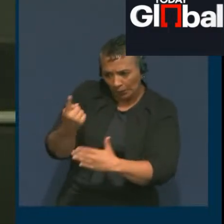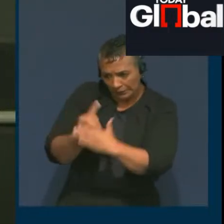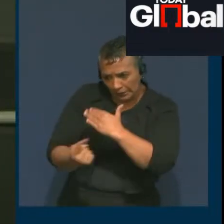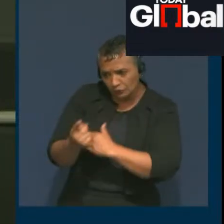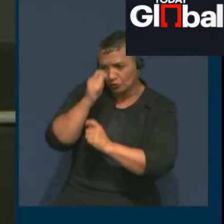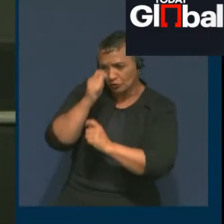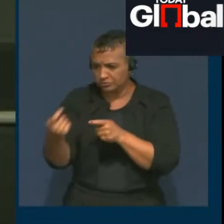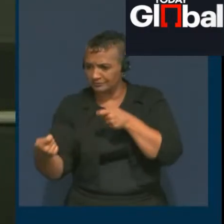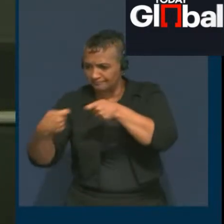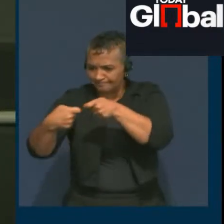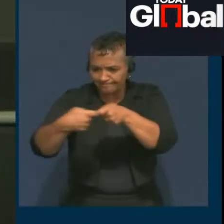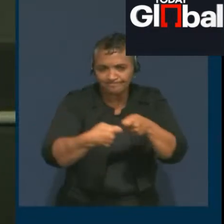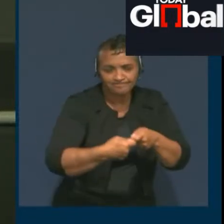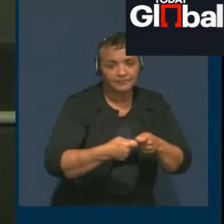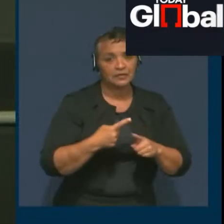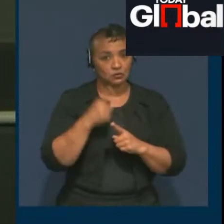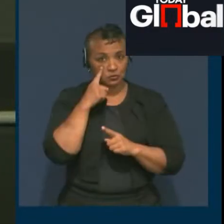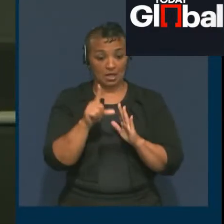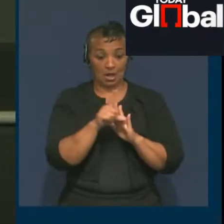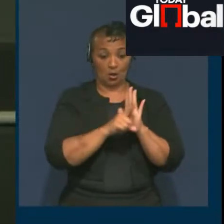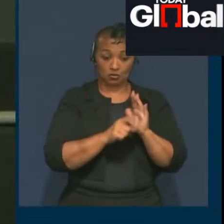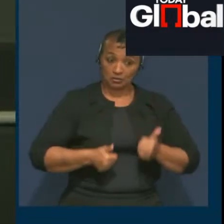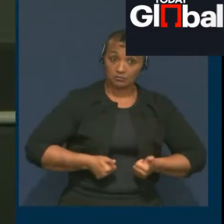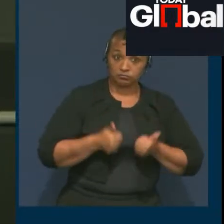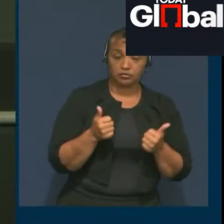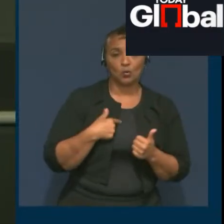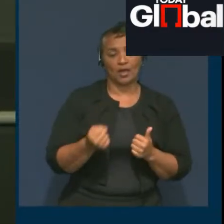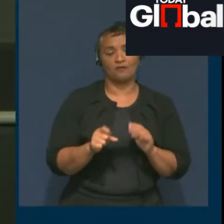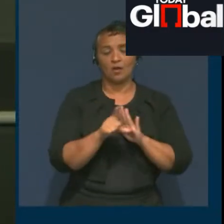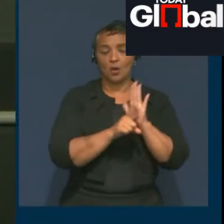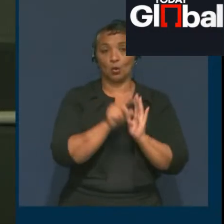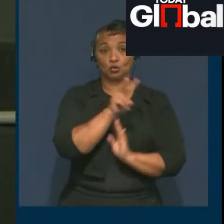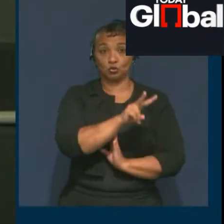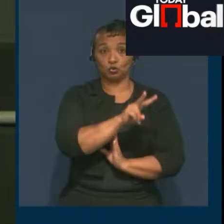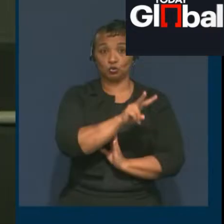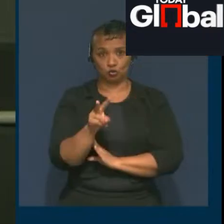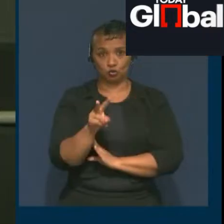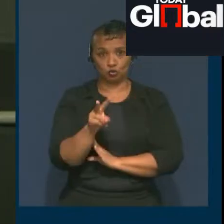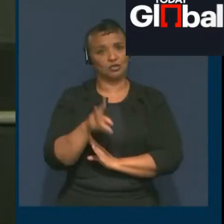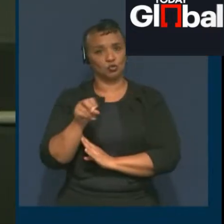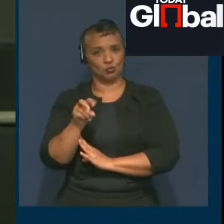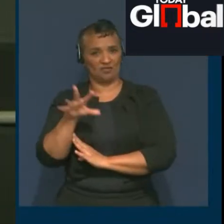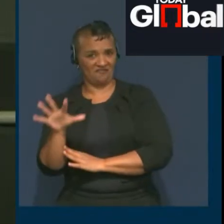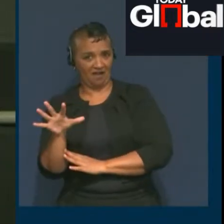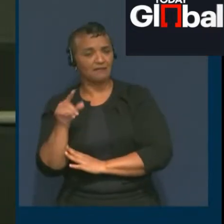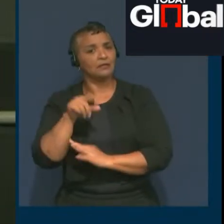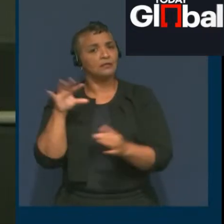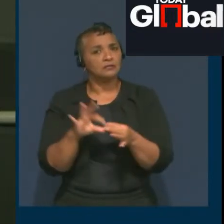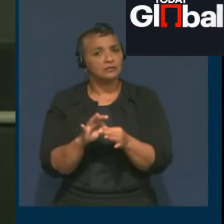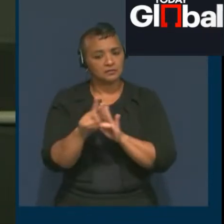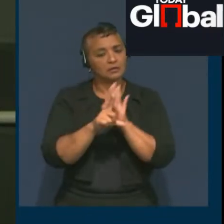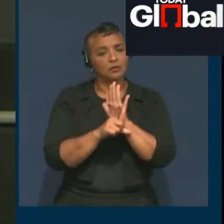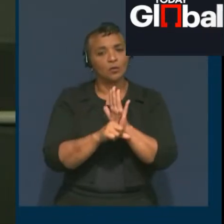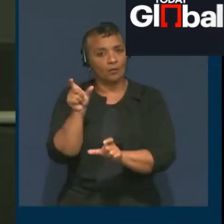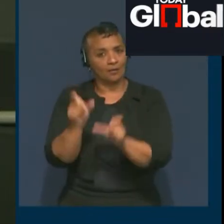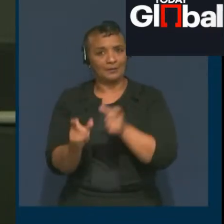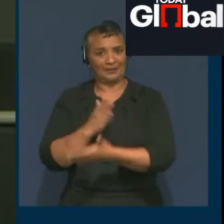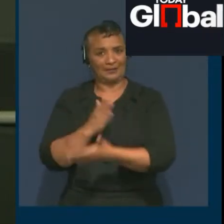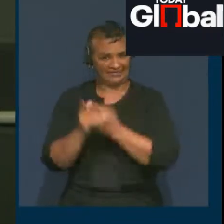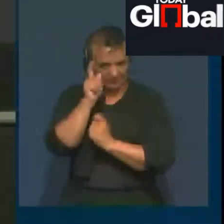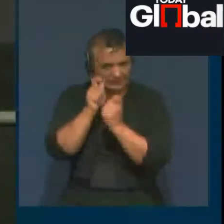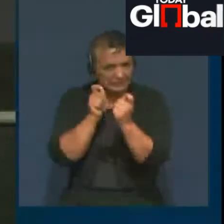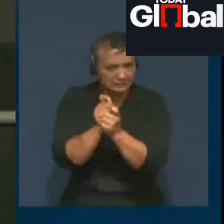of legislative development is the issuance of Law 22 of 2025 on the rights of persons with disabilities, which represents